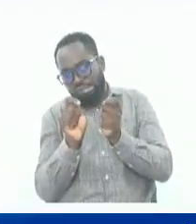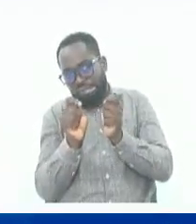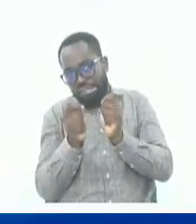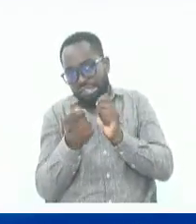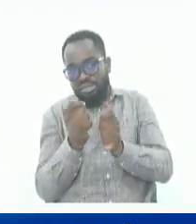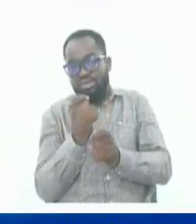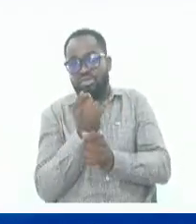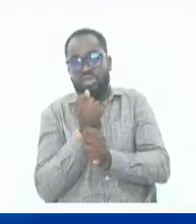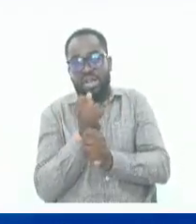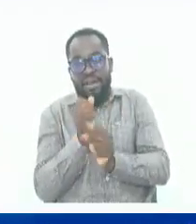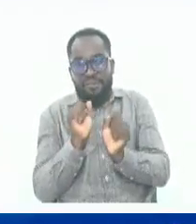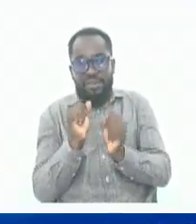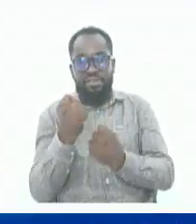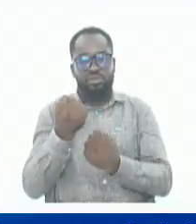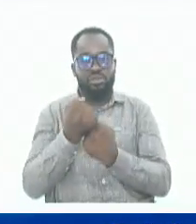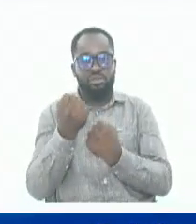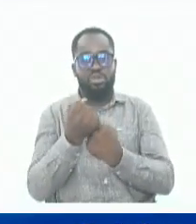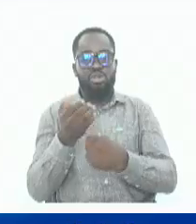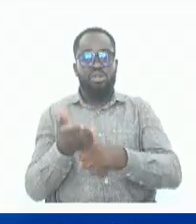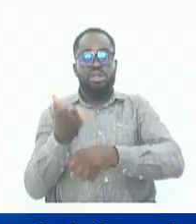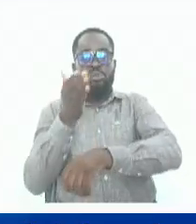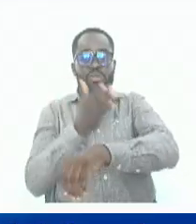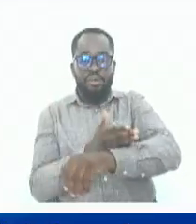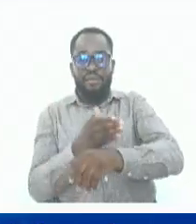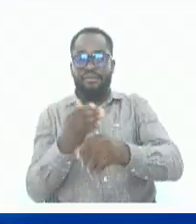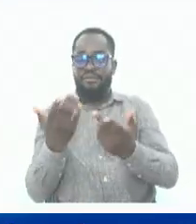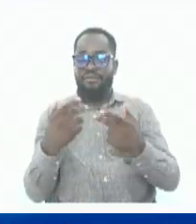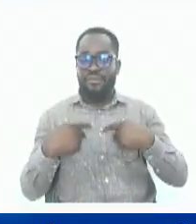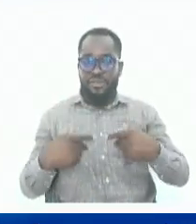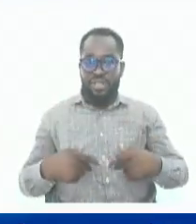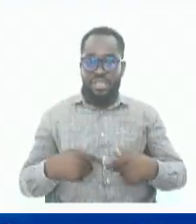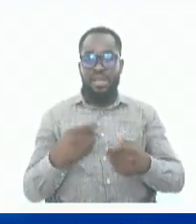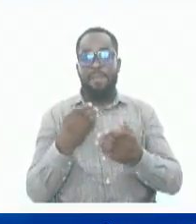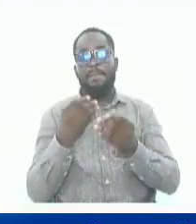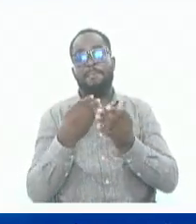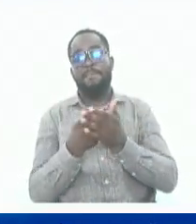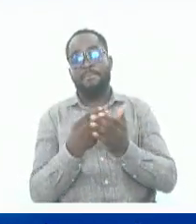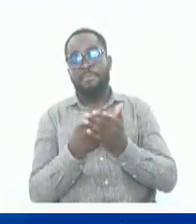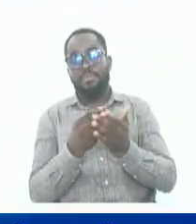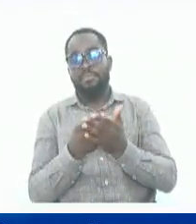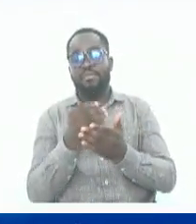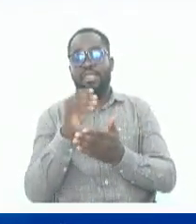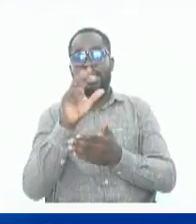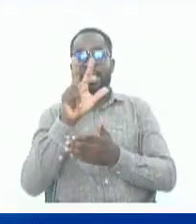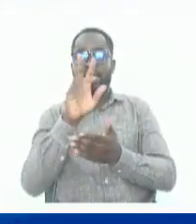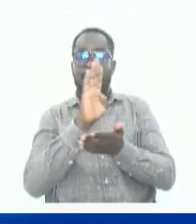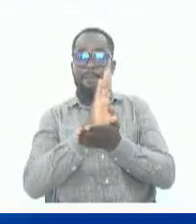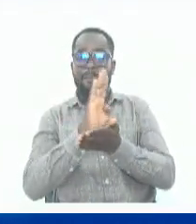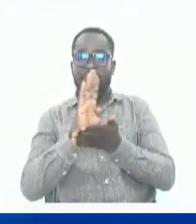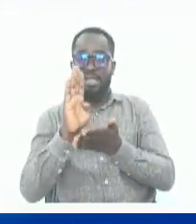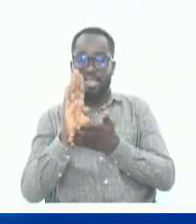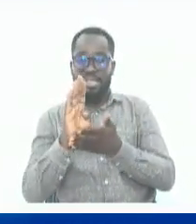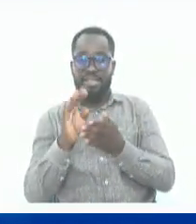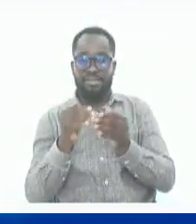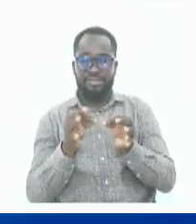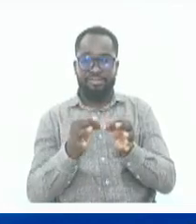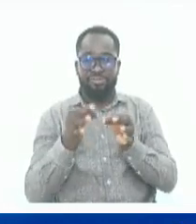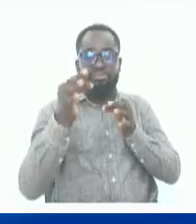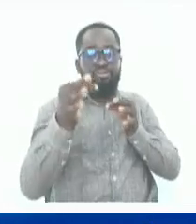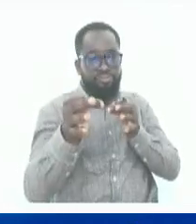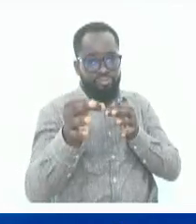was supported by the improved fiscal management under IMF's $3 billion extended credit